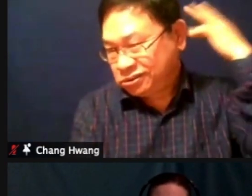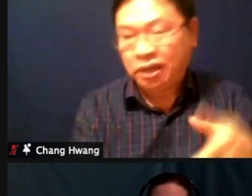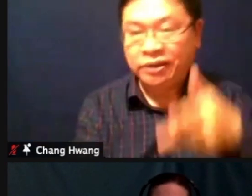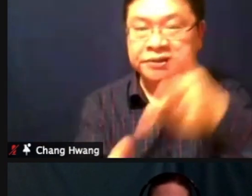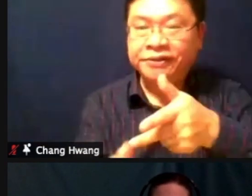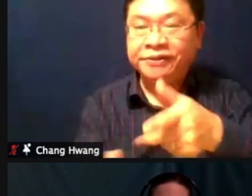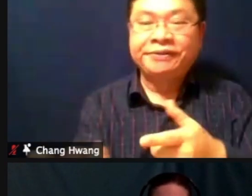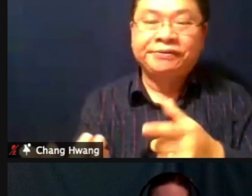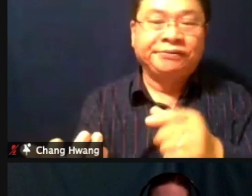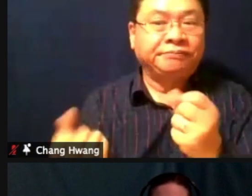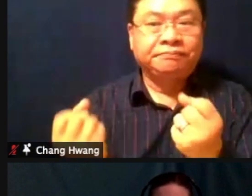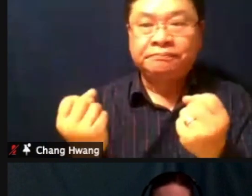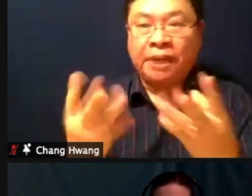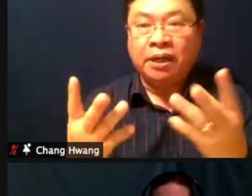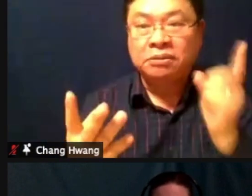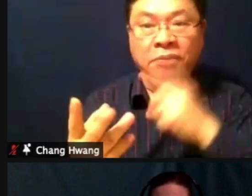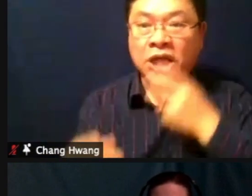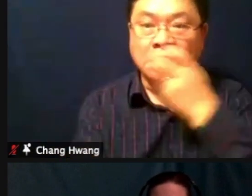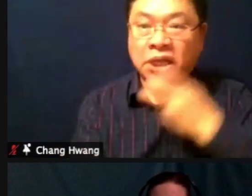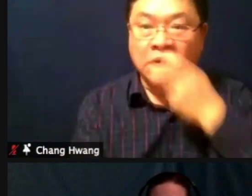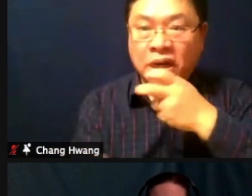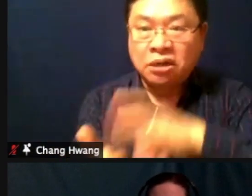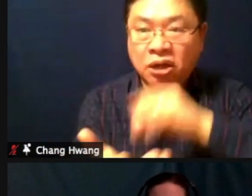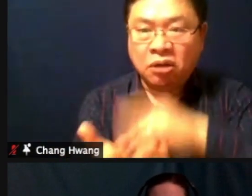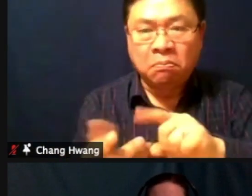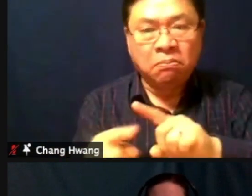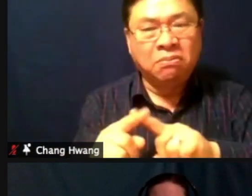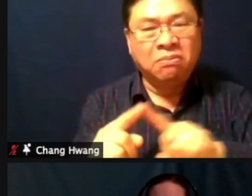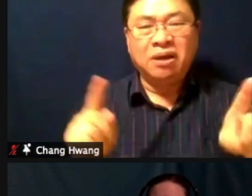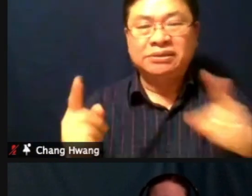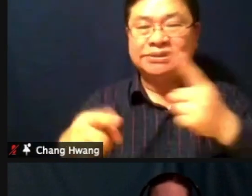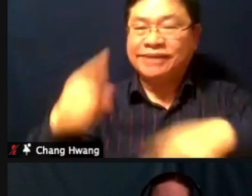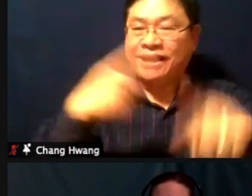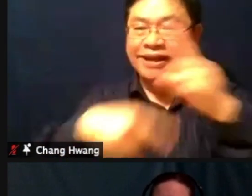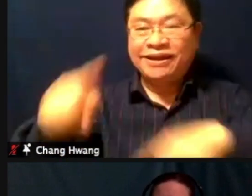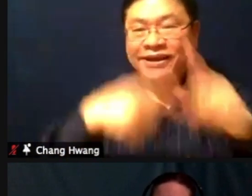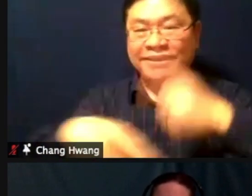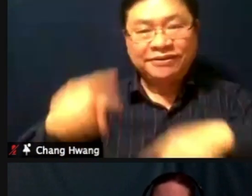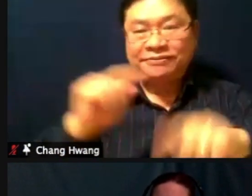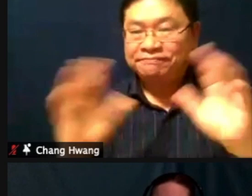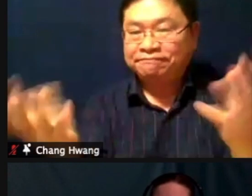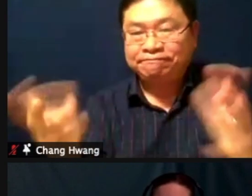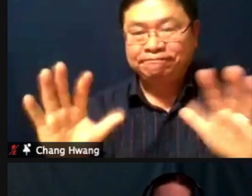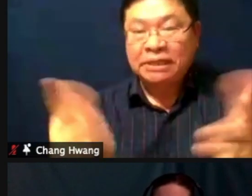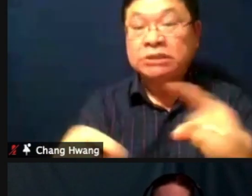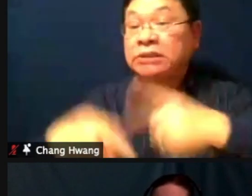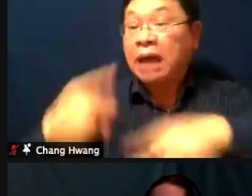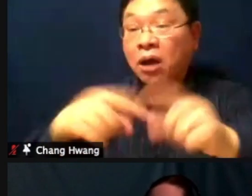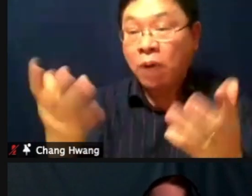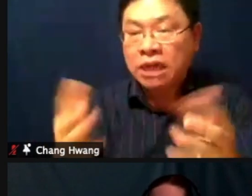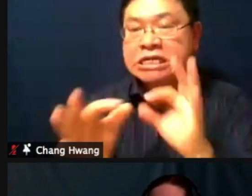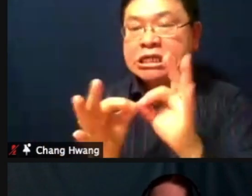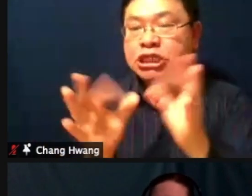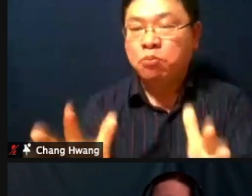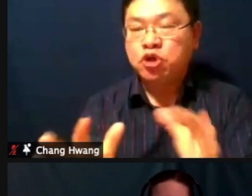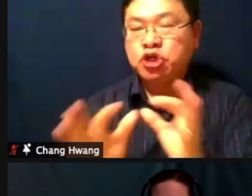So, and this is a sign that's used often for that. And they'll grow up learning oral ways of communicating,